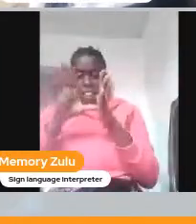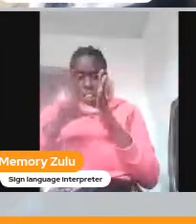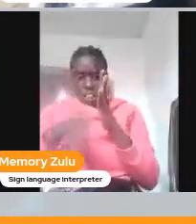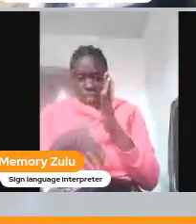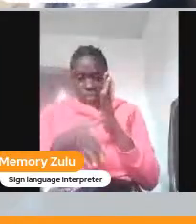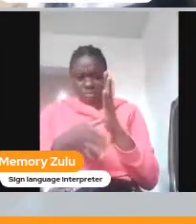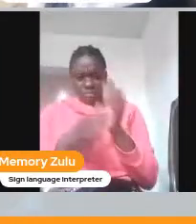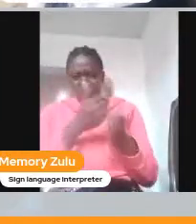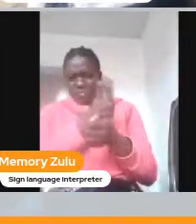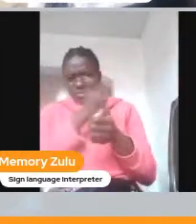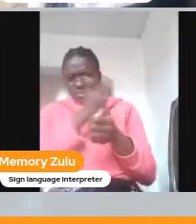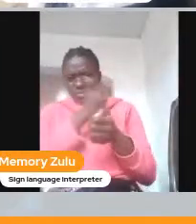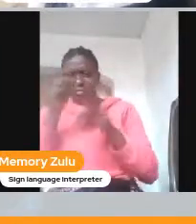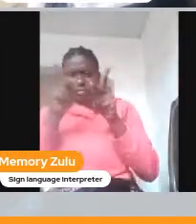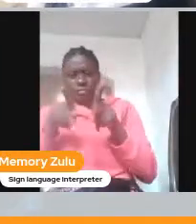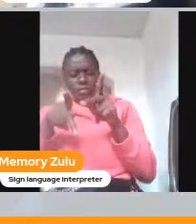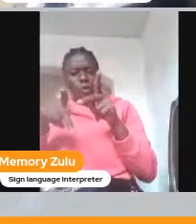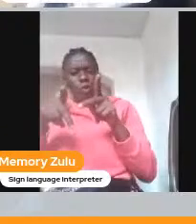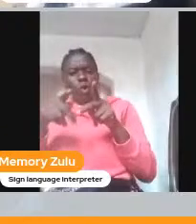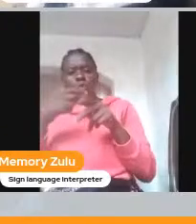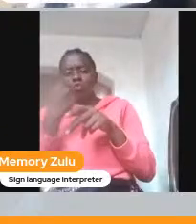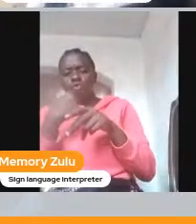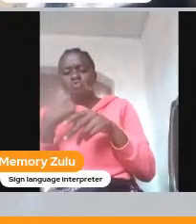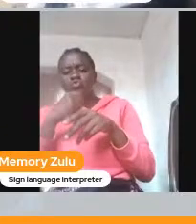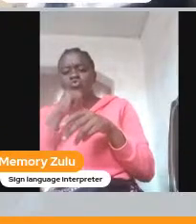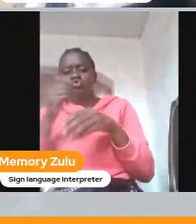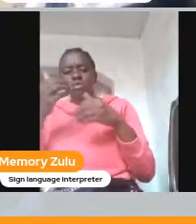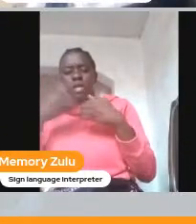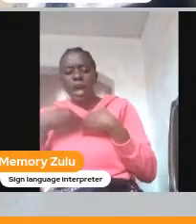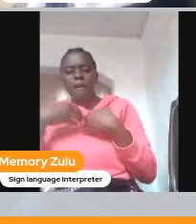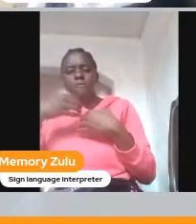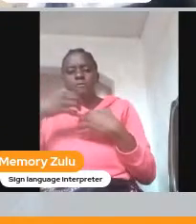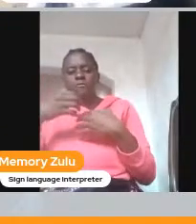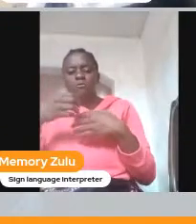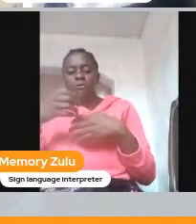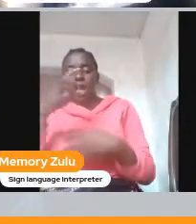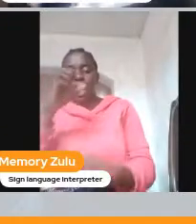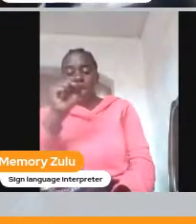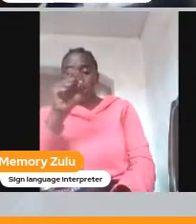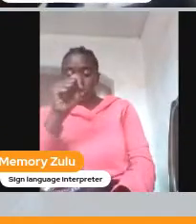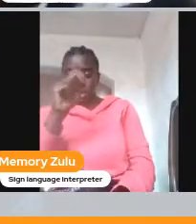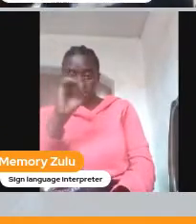how these STIs can be transmitted? Sarah?